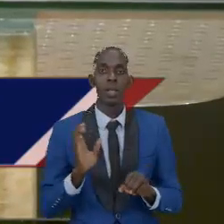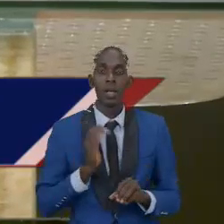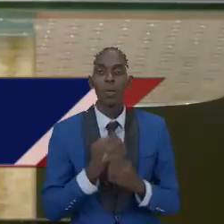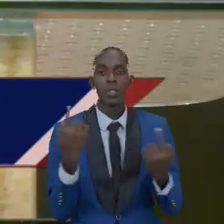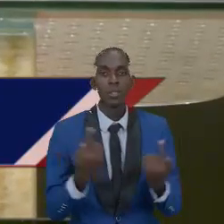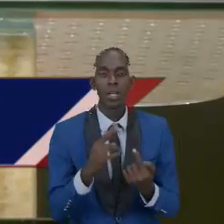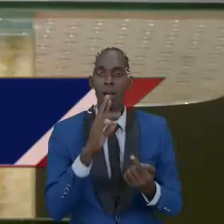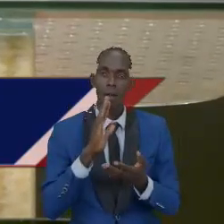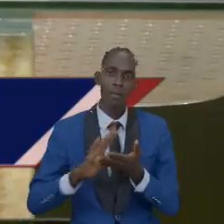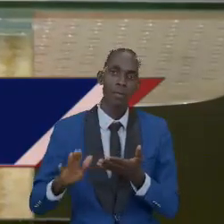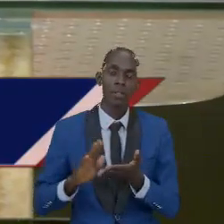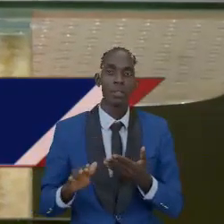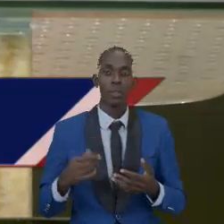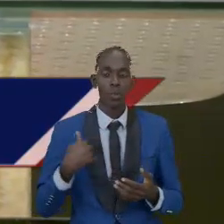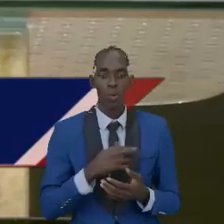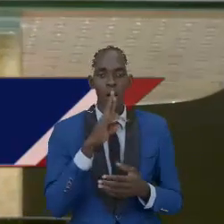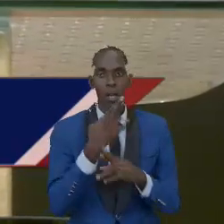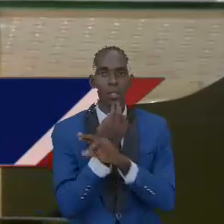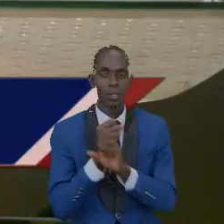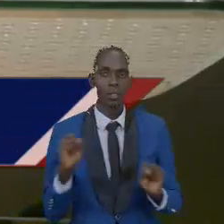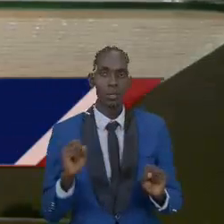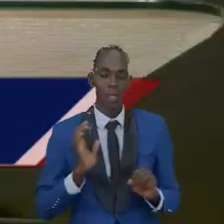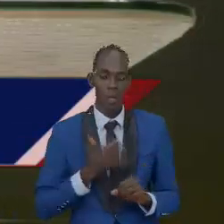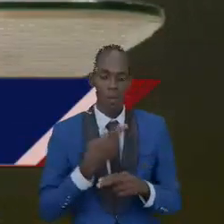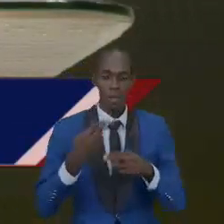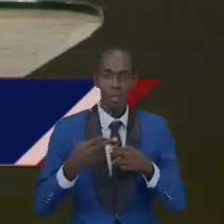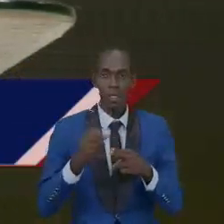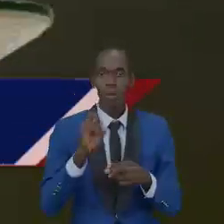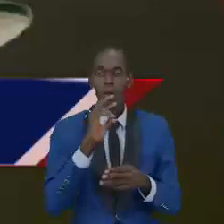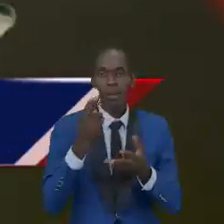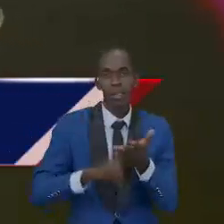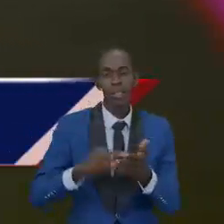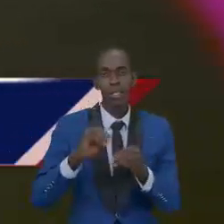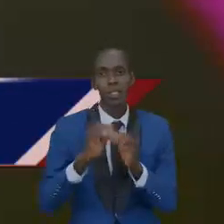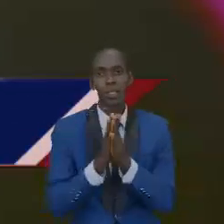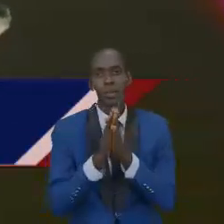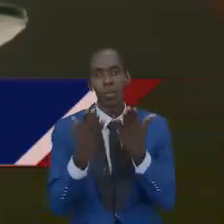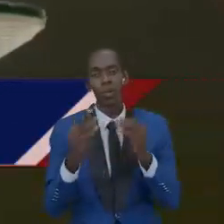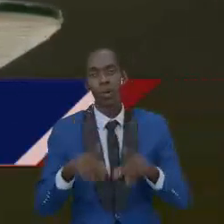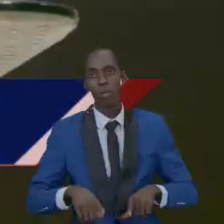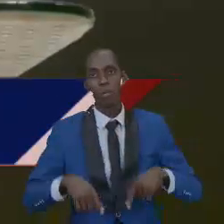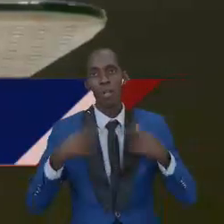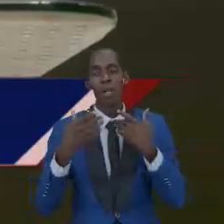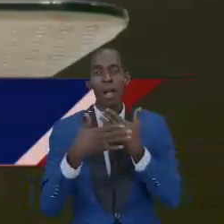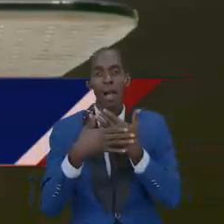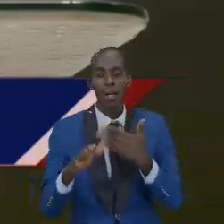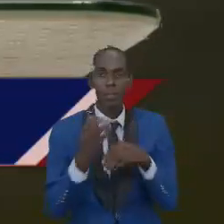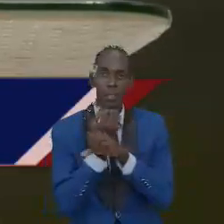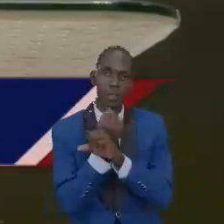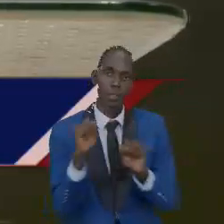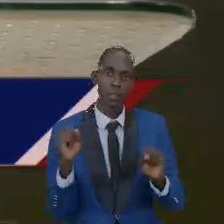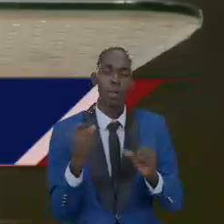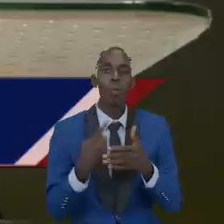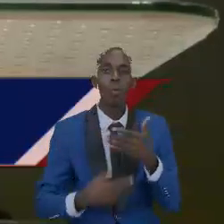are forgiven. We're redeemed. Our names are written in the book of life. After salvation,